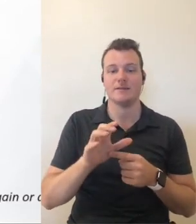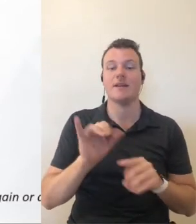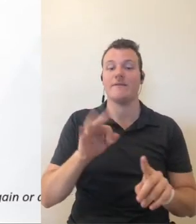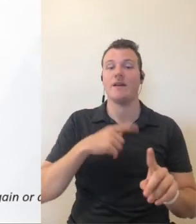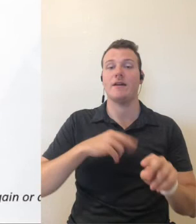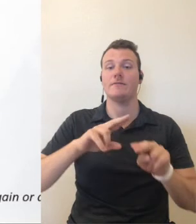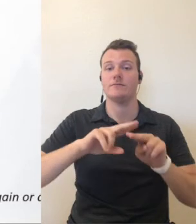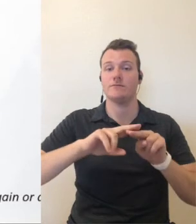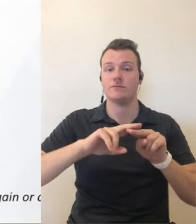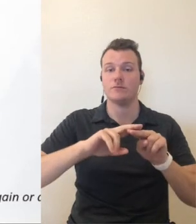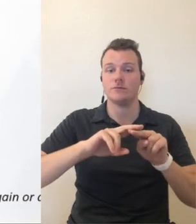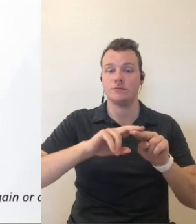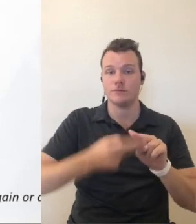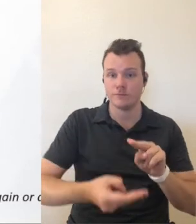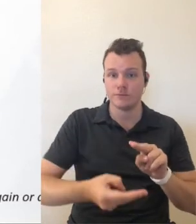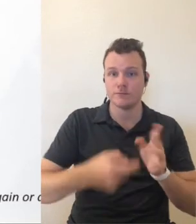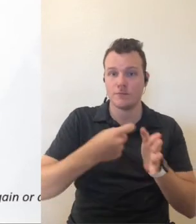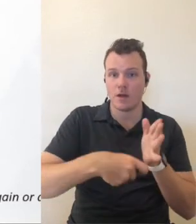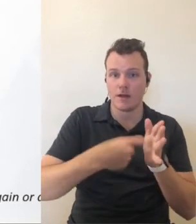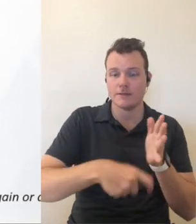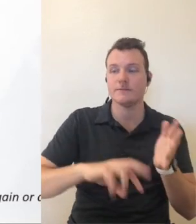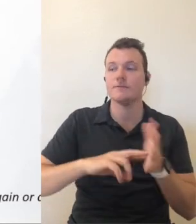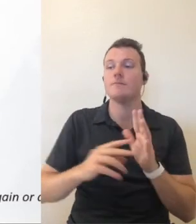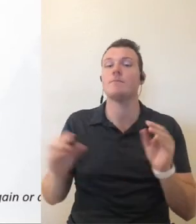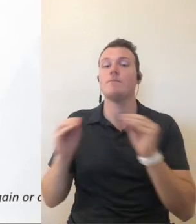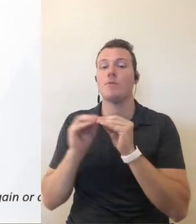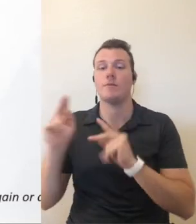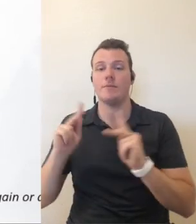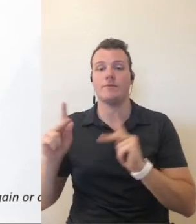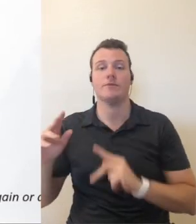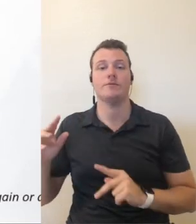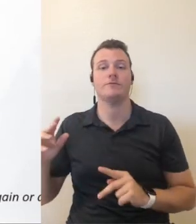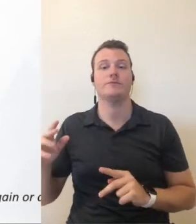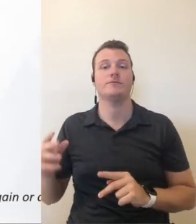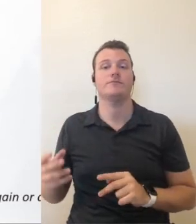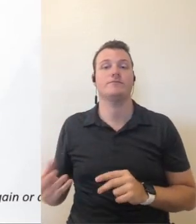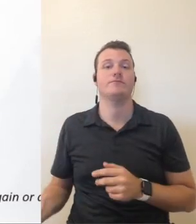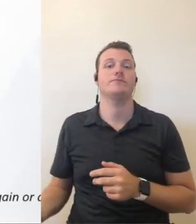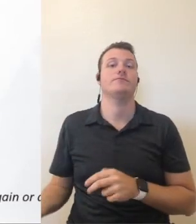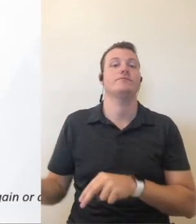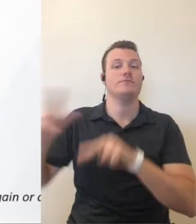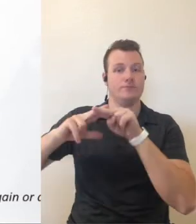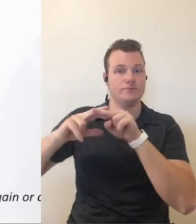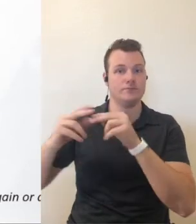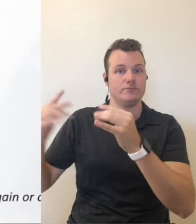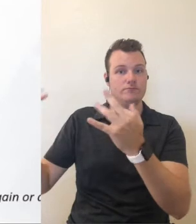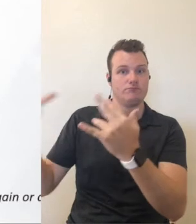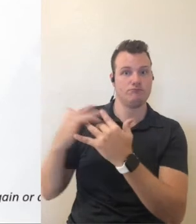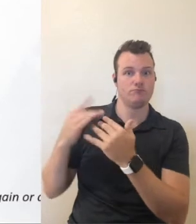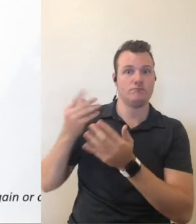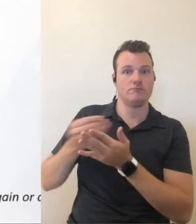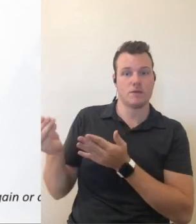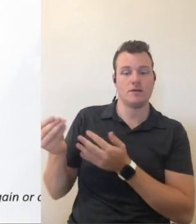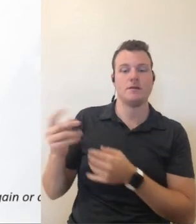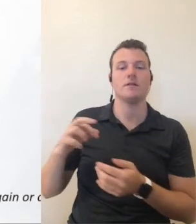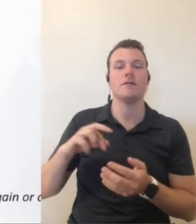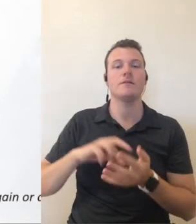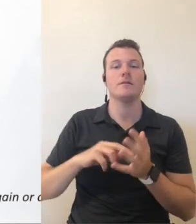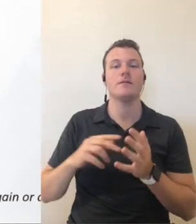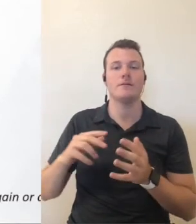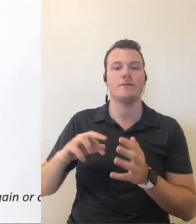reduce prices, I'm actually going to gain an increase in my total revenue. So going back to